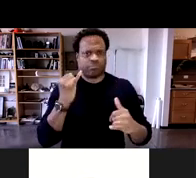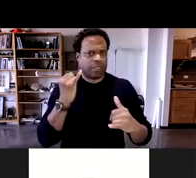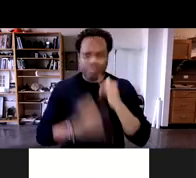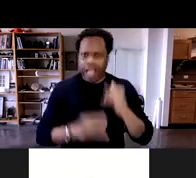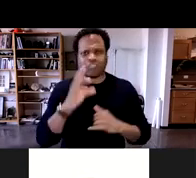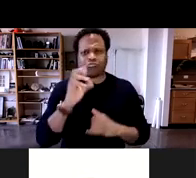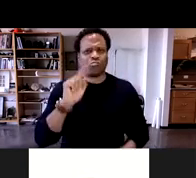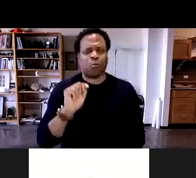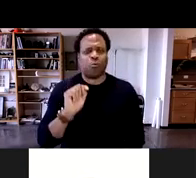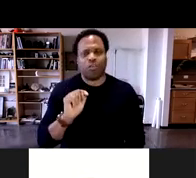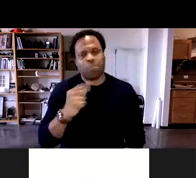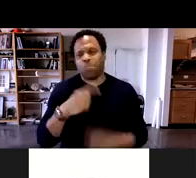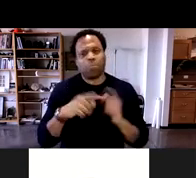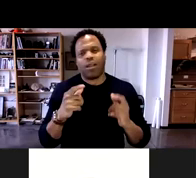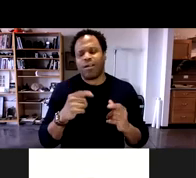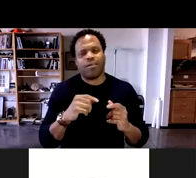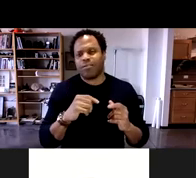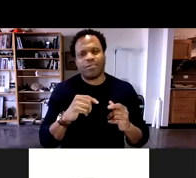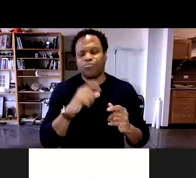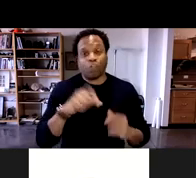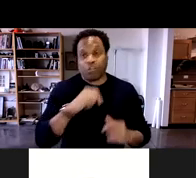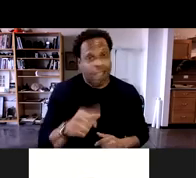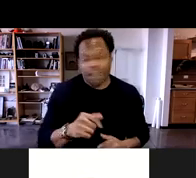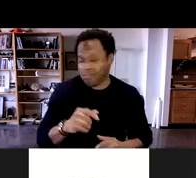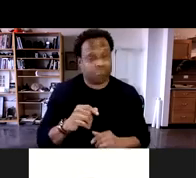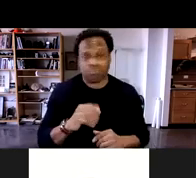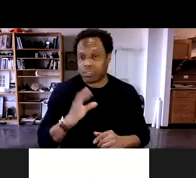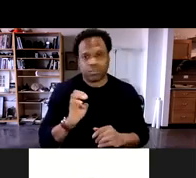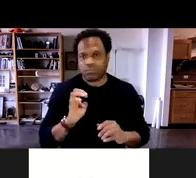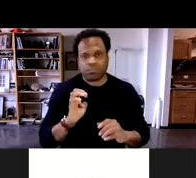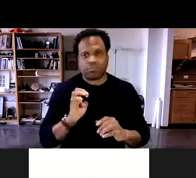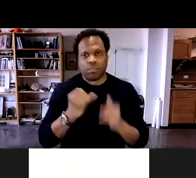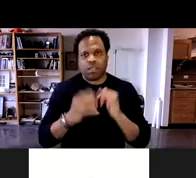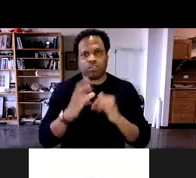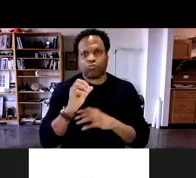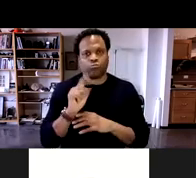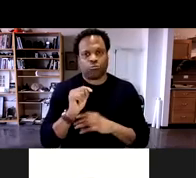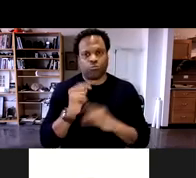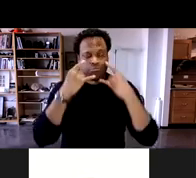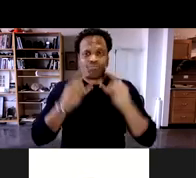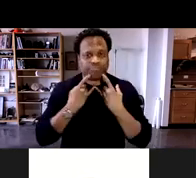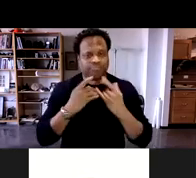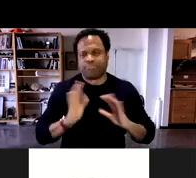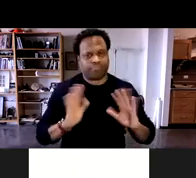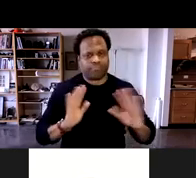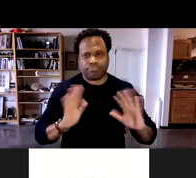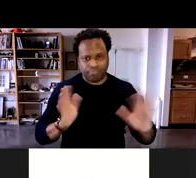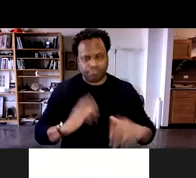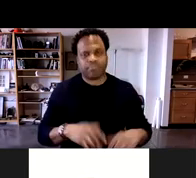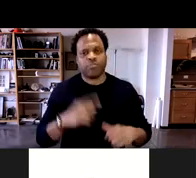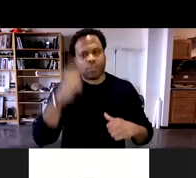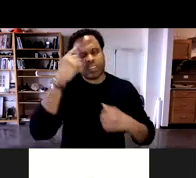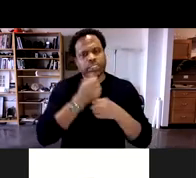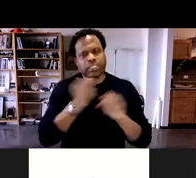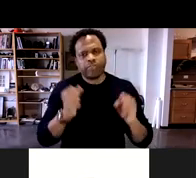else. And you can, if at the absolute last resort, if no other things